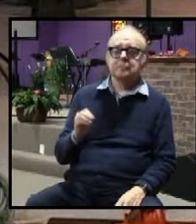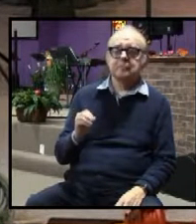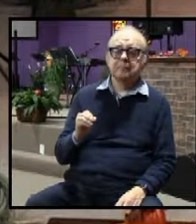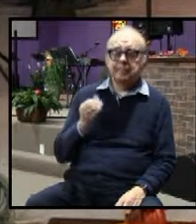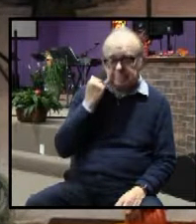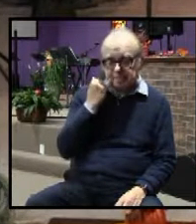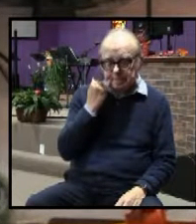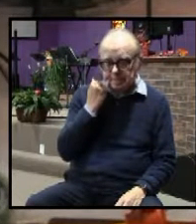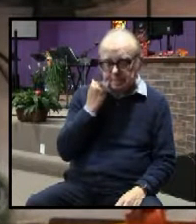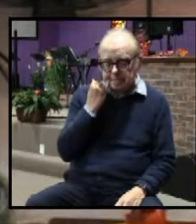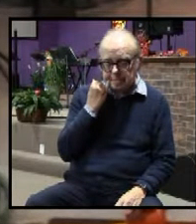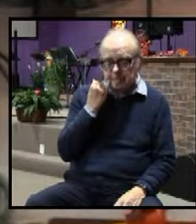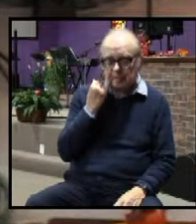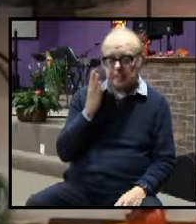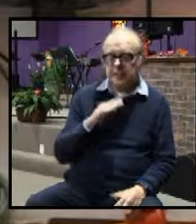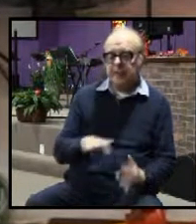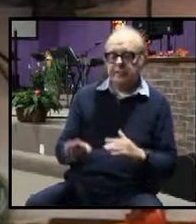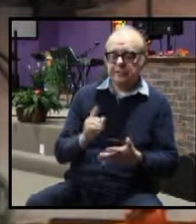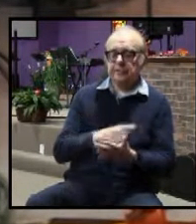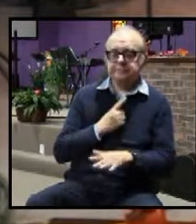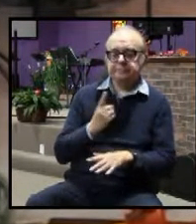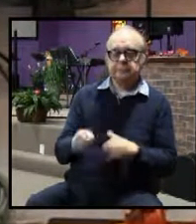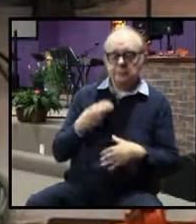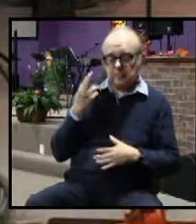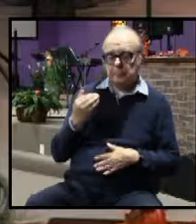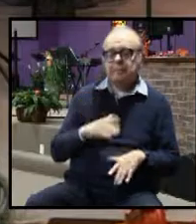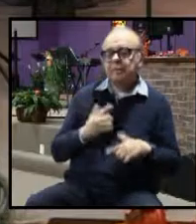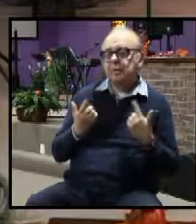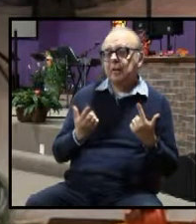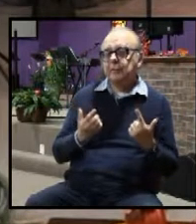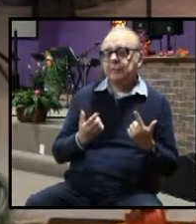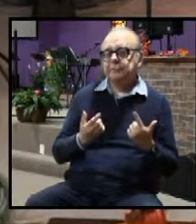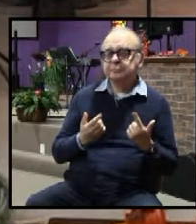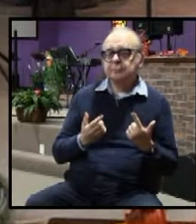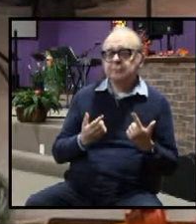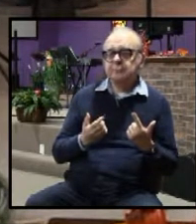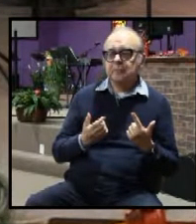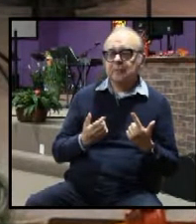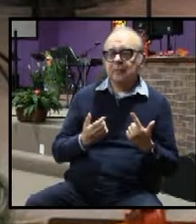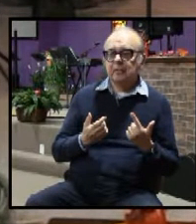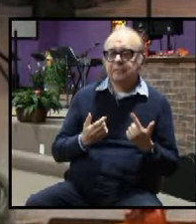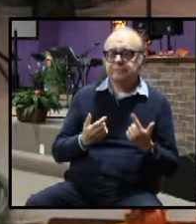So if being bad sometimes is my purpose in life,